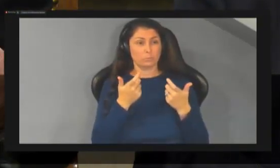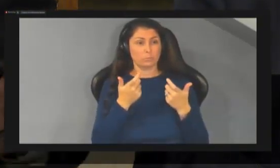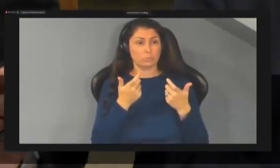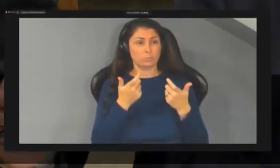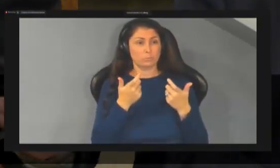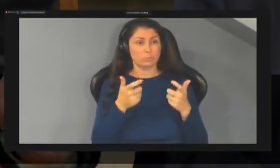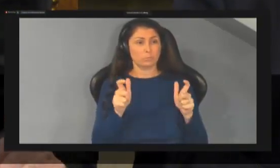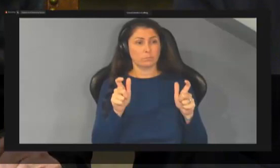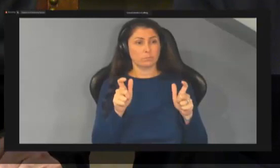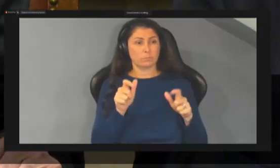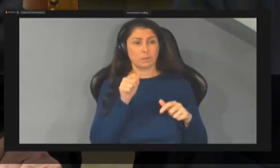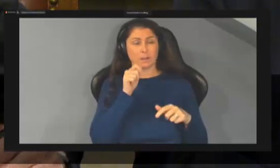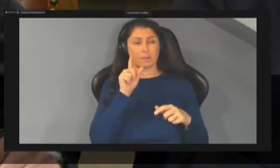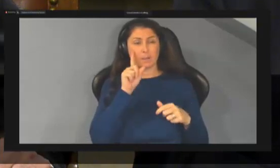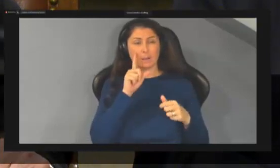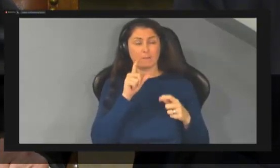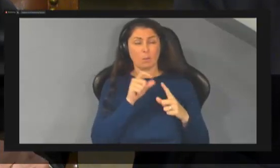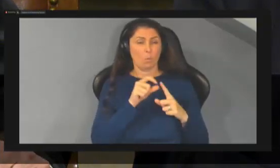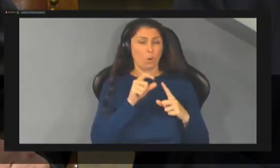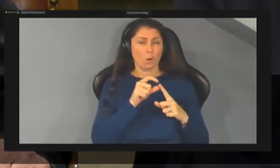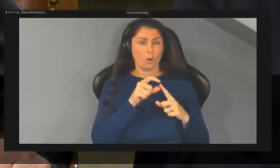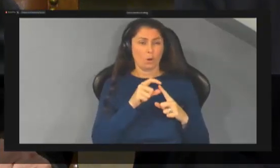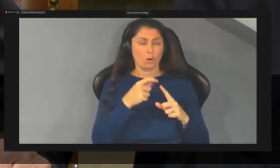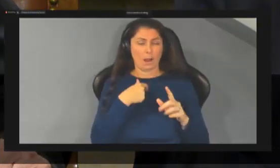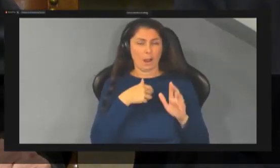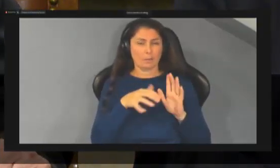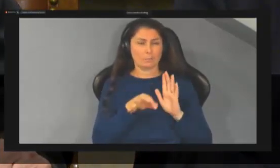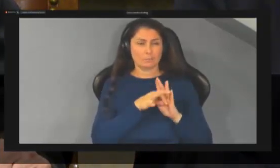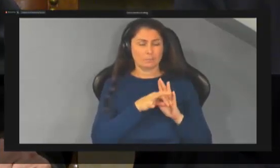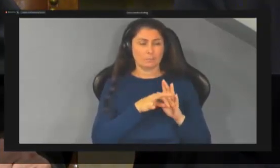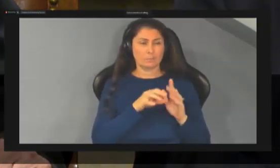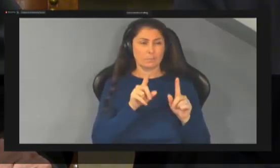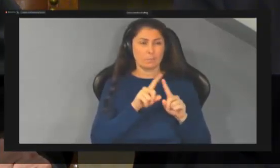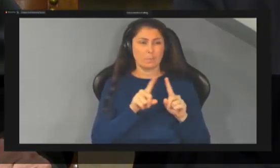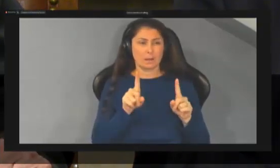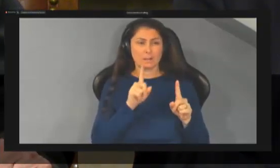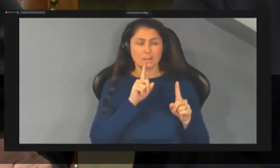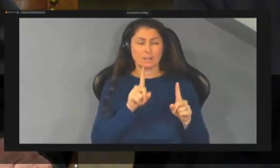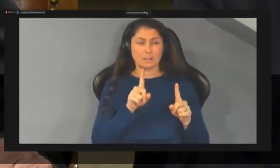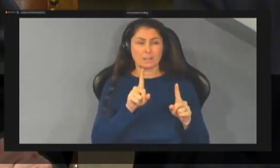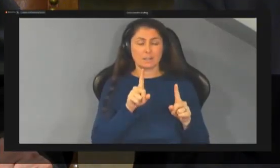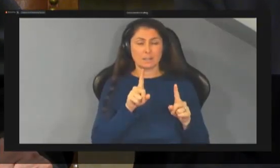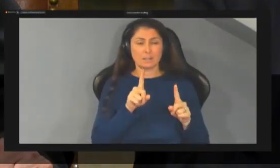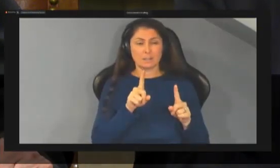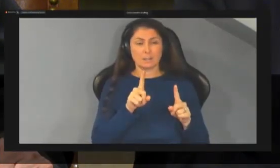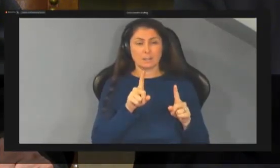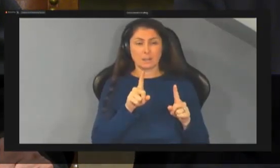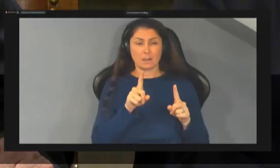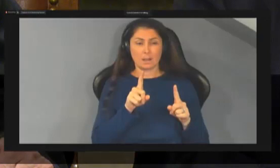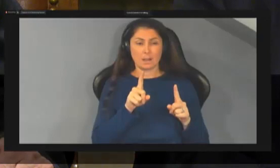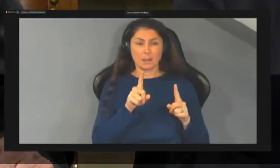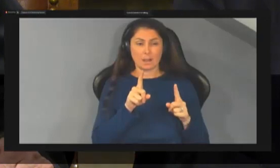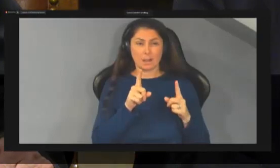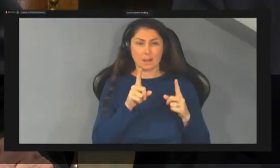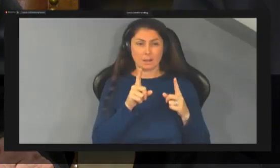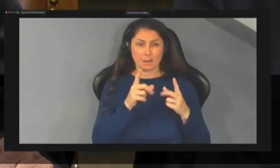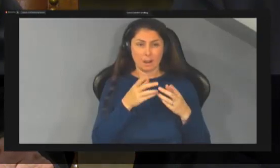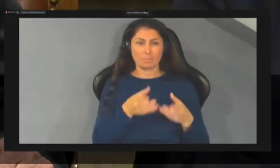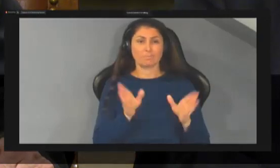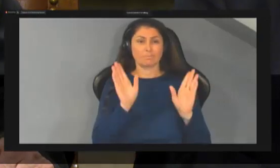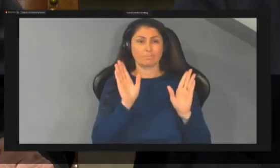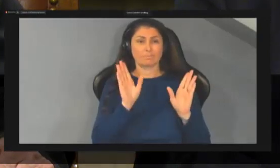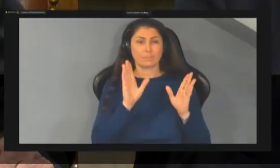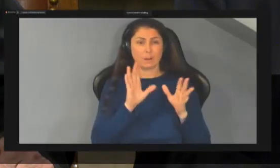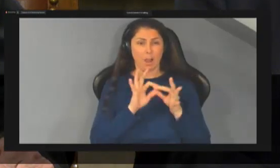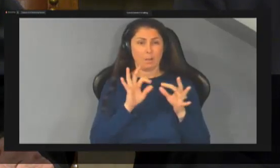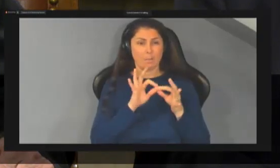I can't think of the word I want, but yeah, it certainly evoked public comment. Let's put it